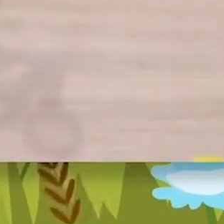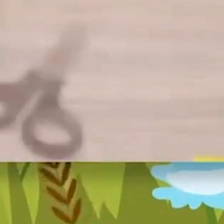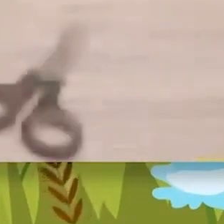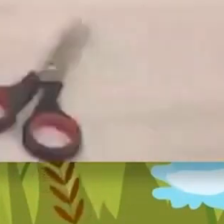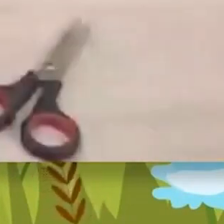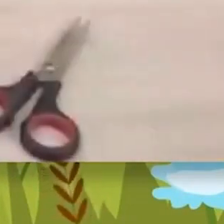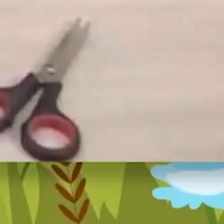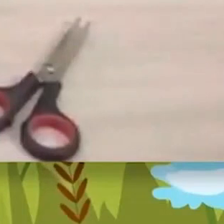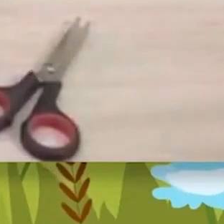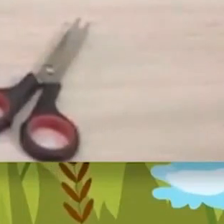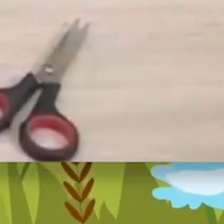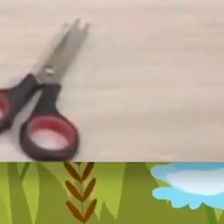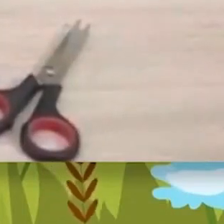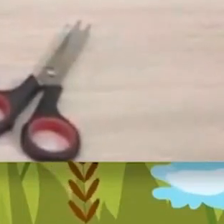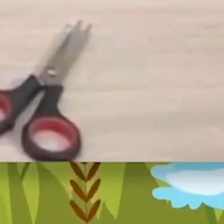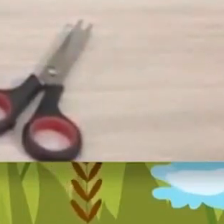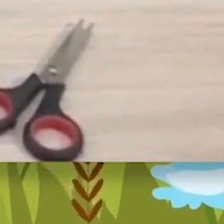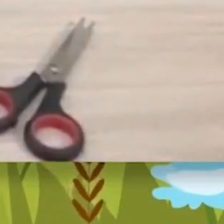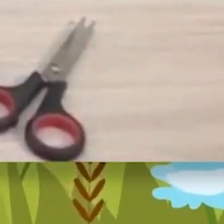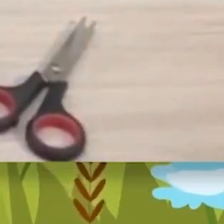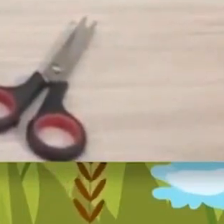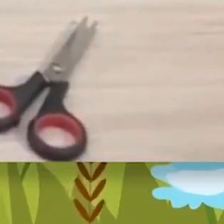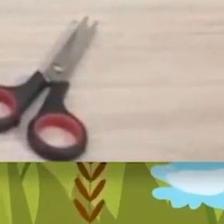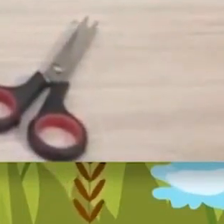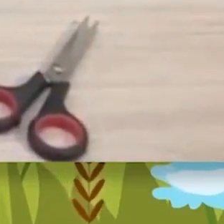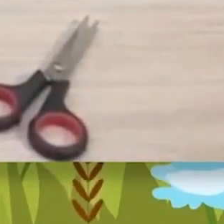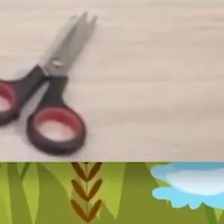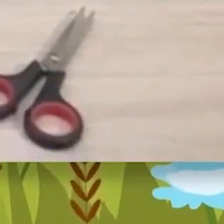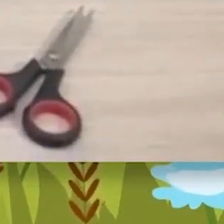comb. Then, place the bait and the water.